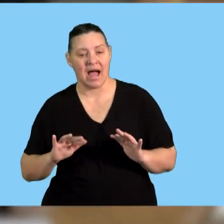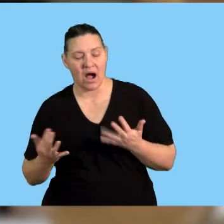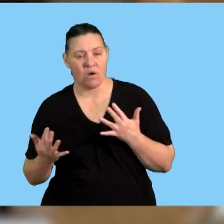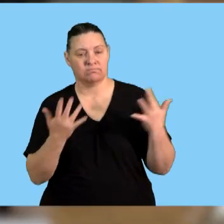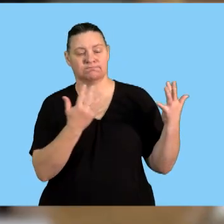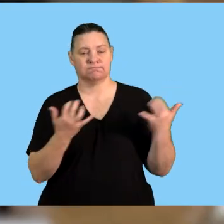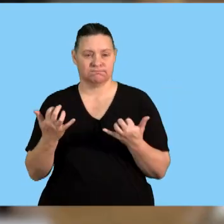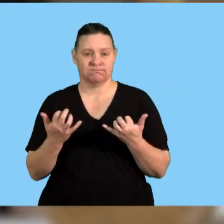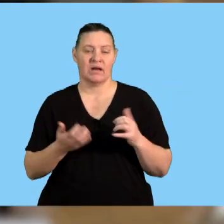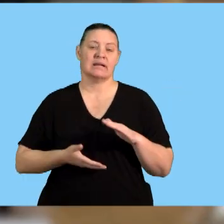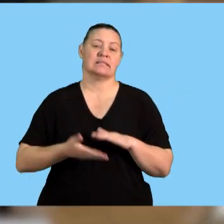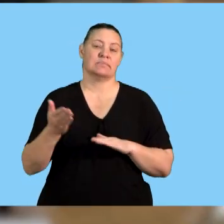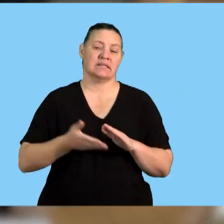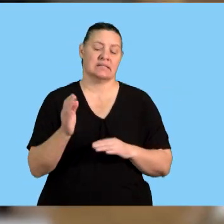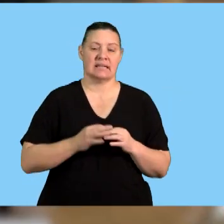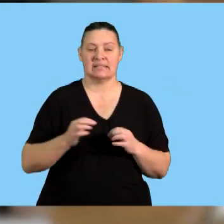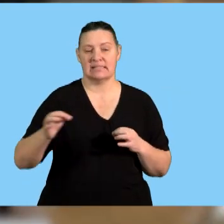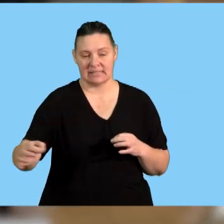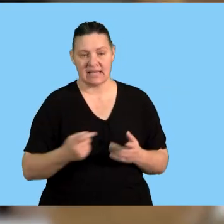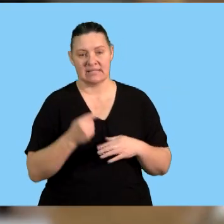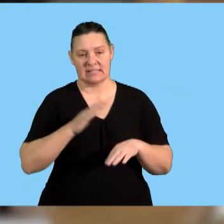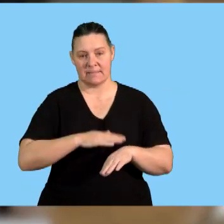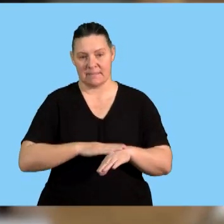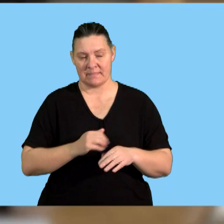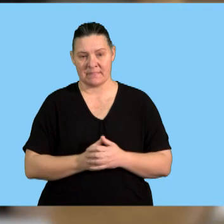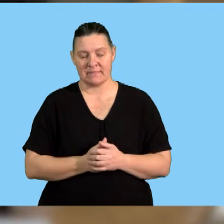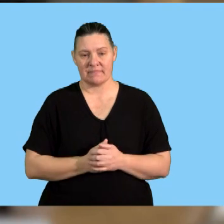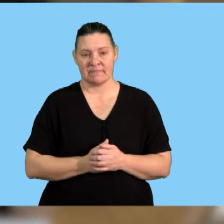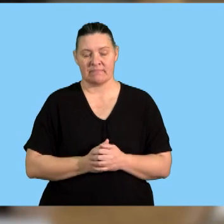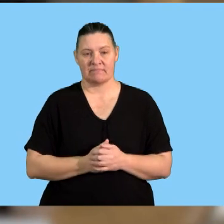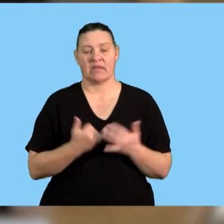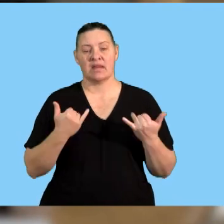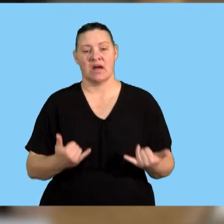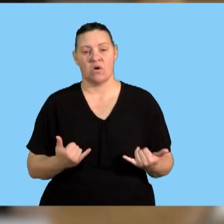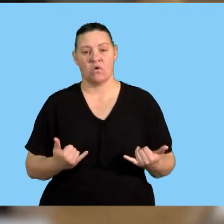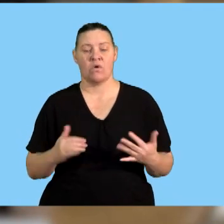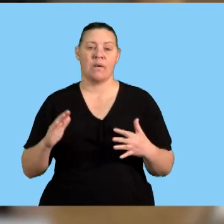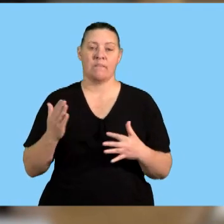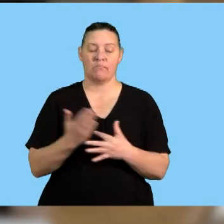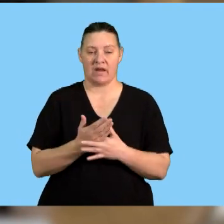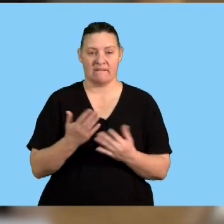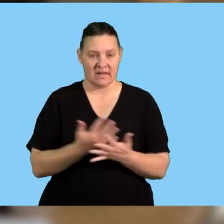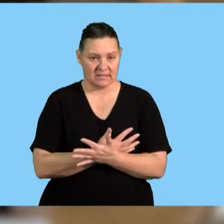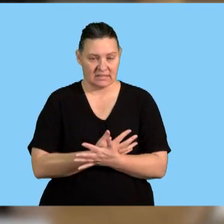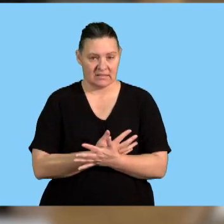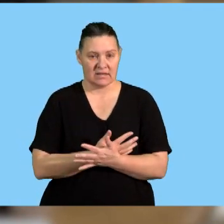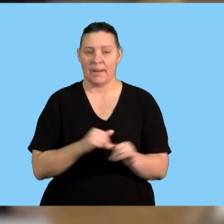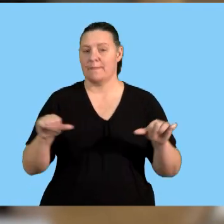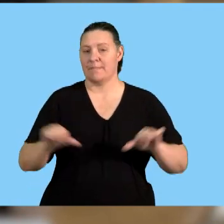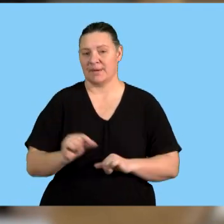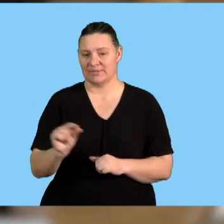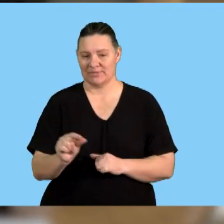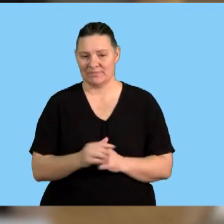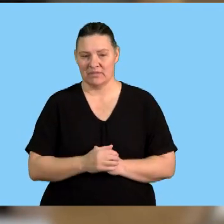with speed, distance, and time. Now let us quickly take an ad break. We will be right back.